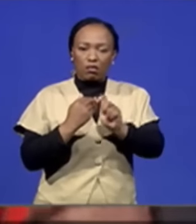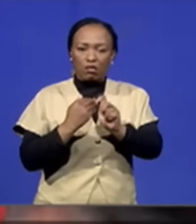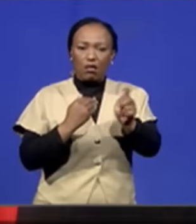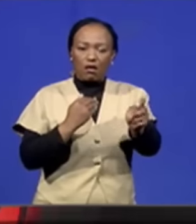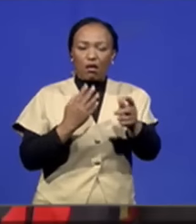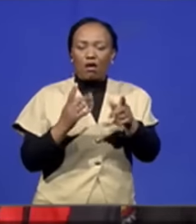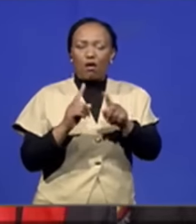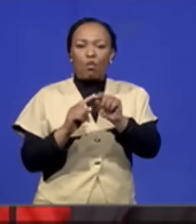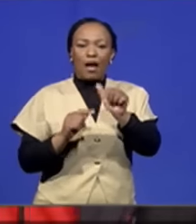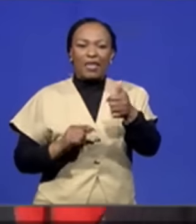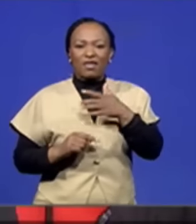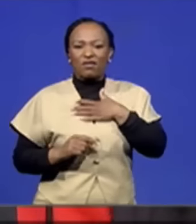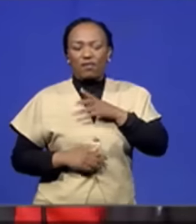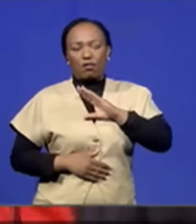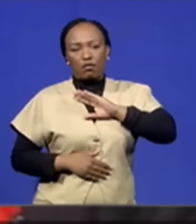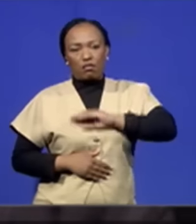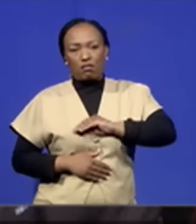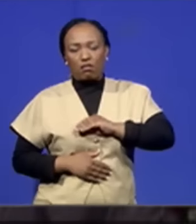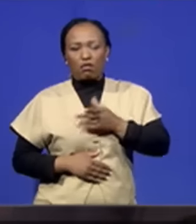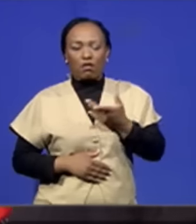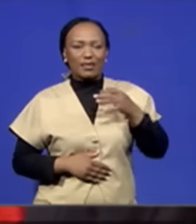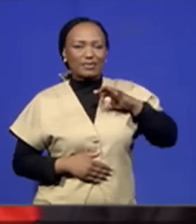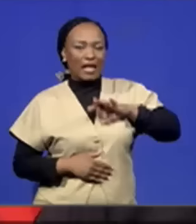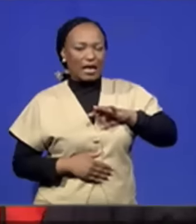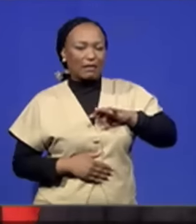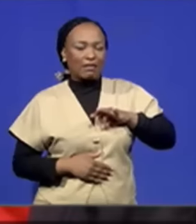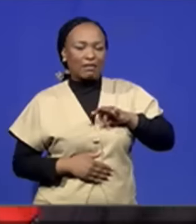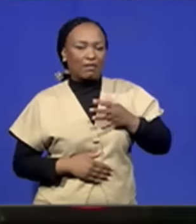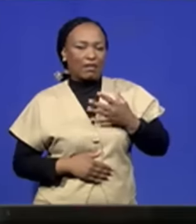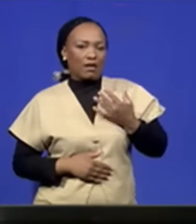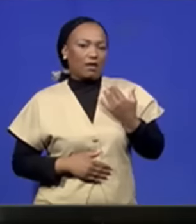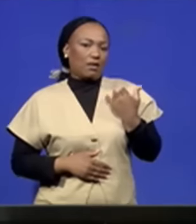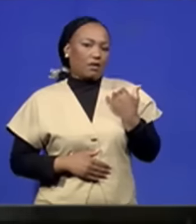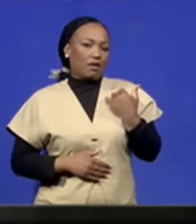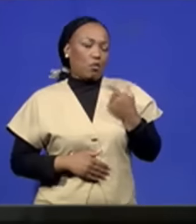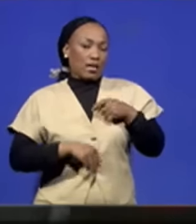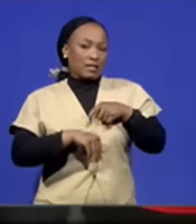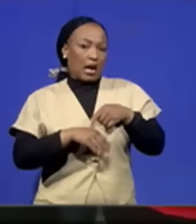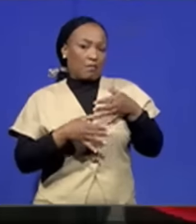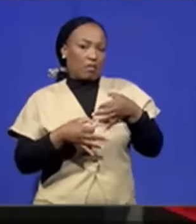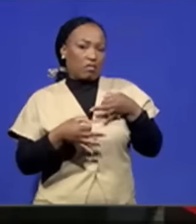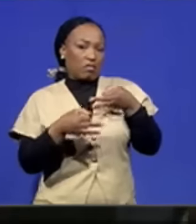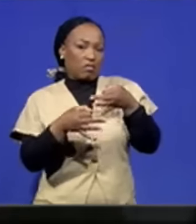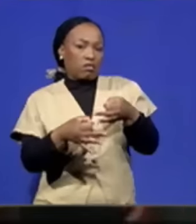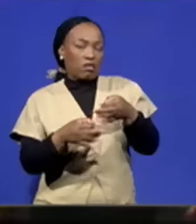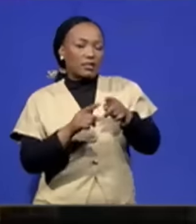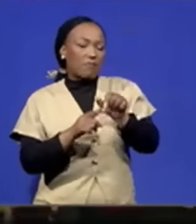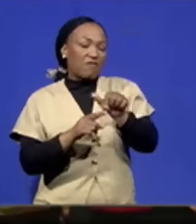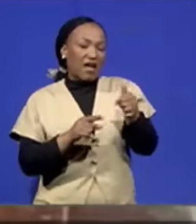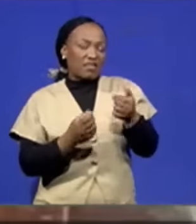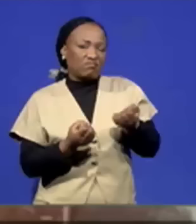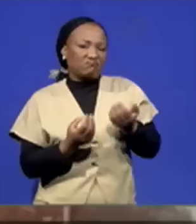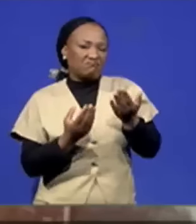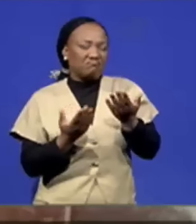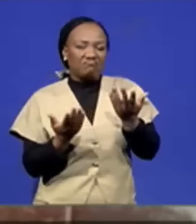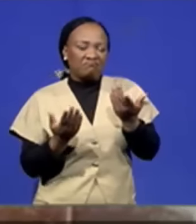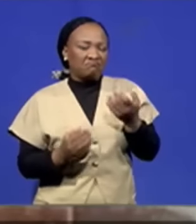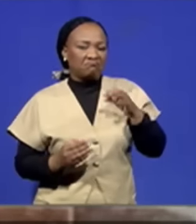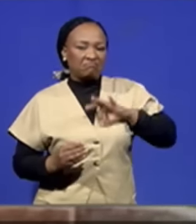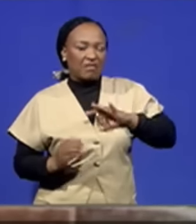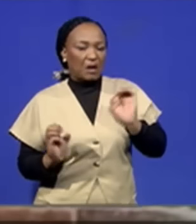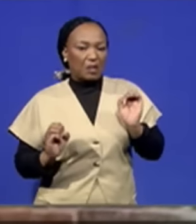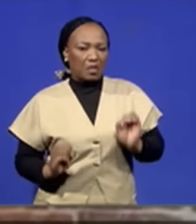ba kgobegile marapo ka tiego ya dituelo go akaretsa ya nako e okeditsweng le ditshiamelo tse dingwe tsa tiro. COGTA is